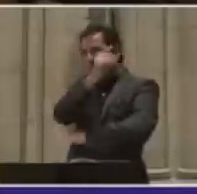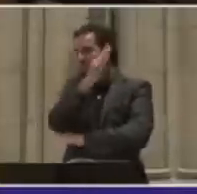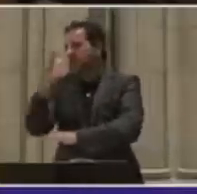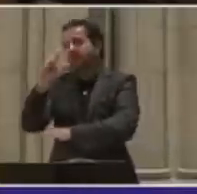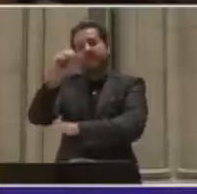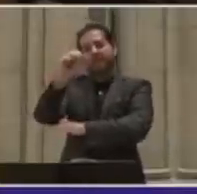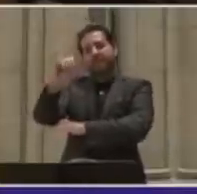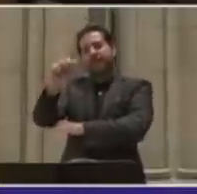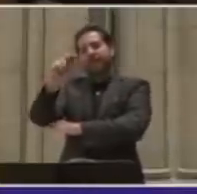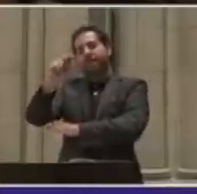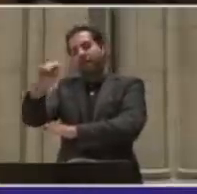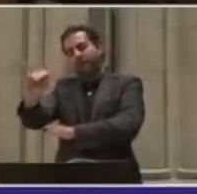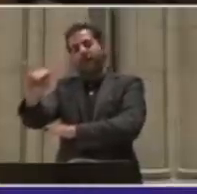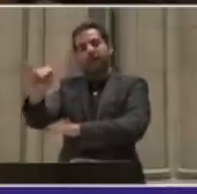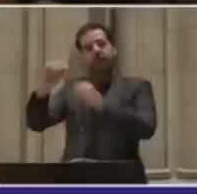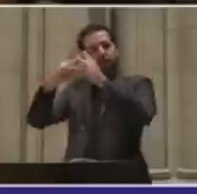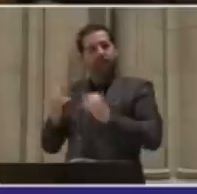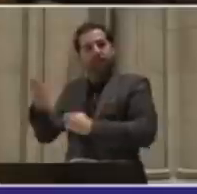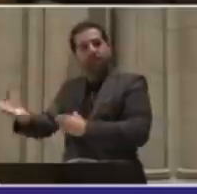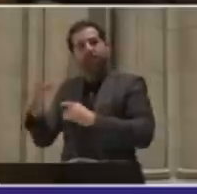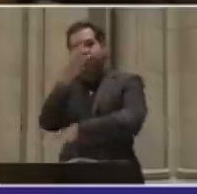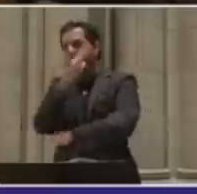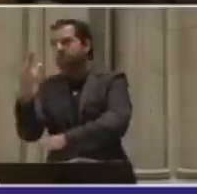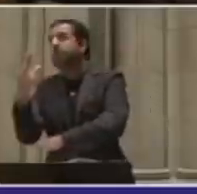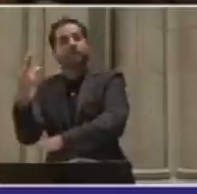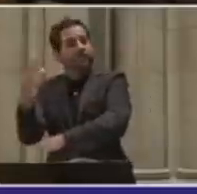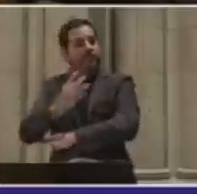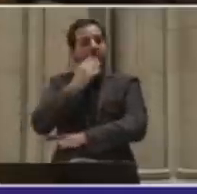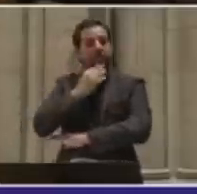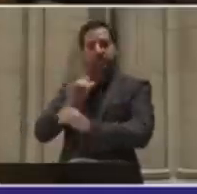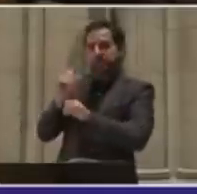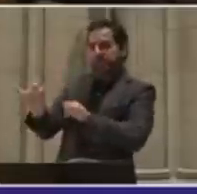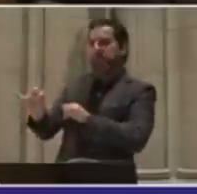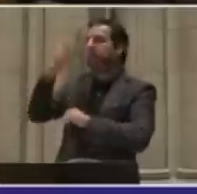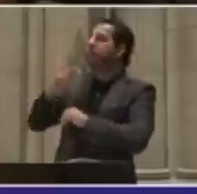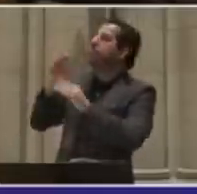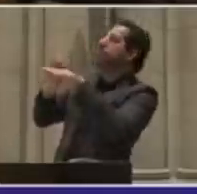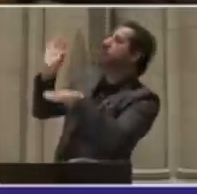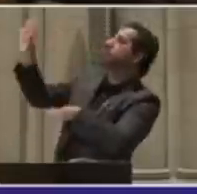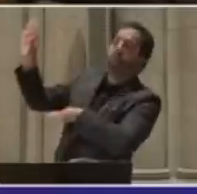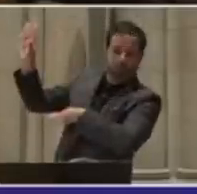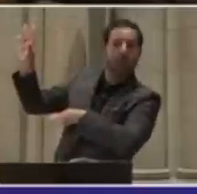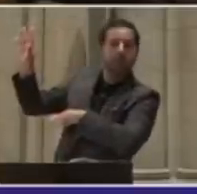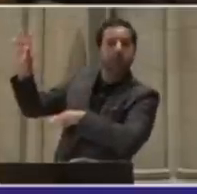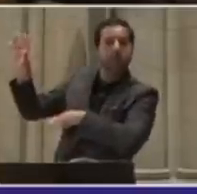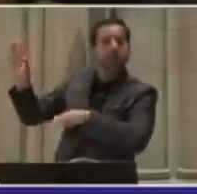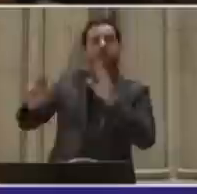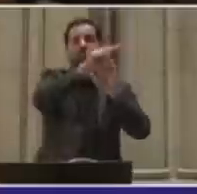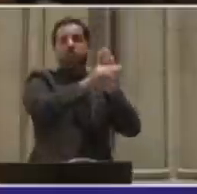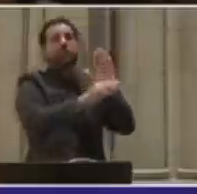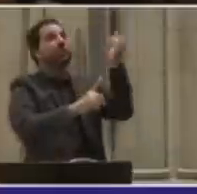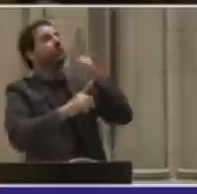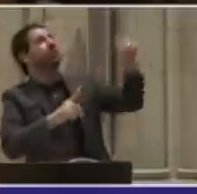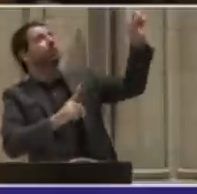of Sinai, and camped in the wilderness, Israel camped there in front of the mountain. Then Moses went up